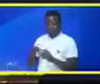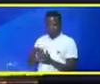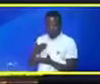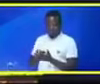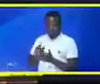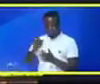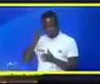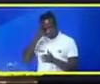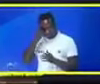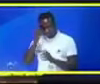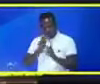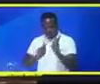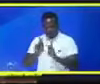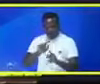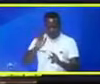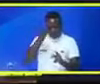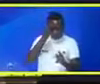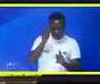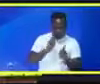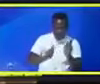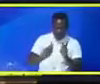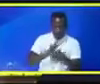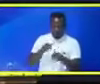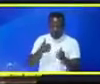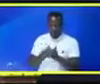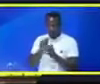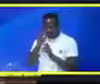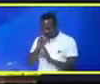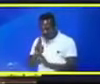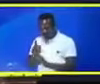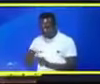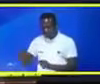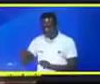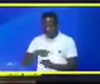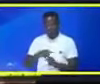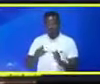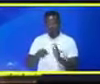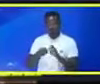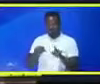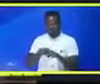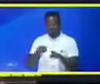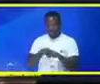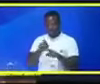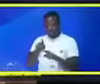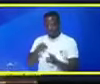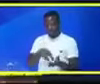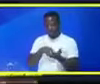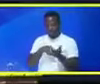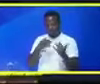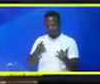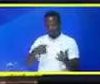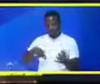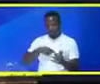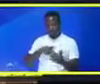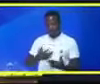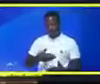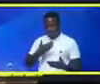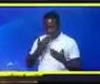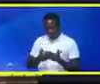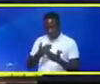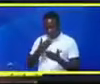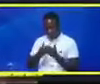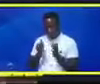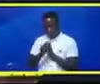Government officials, politicians, we honor you as touching what you represent, and it's a good thing for politicians to be